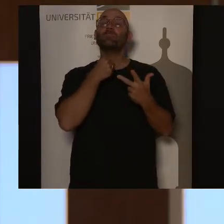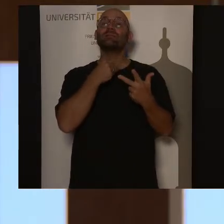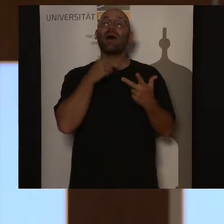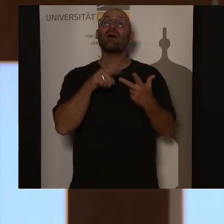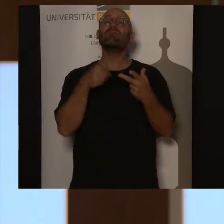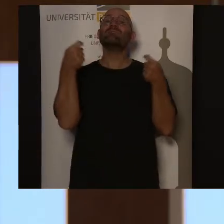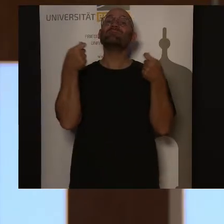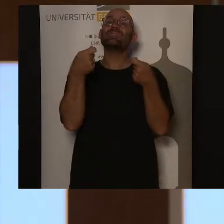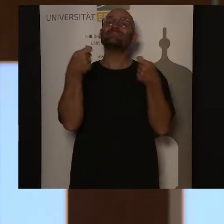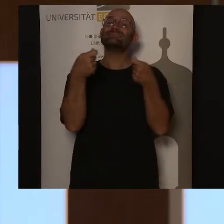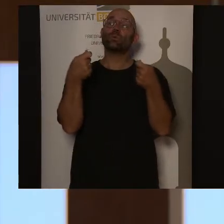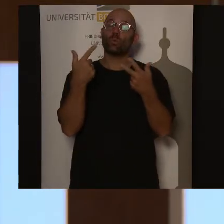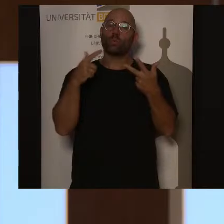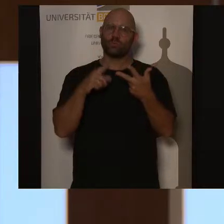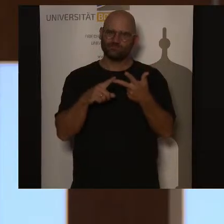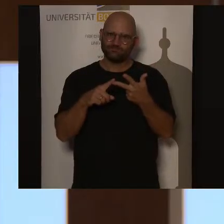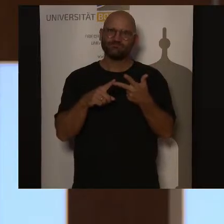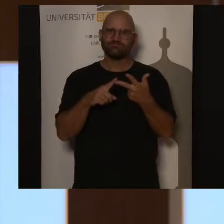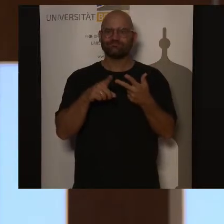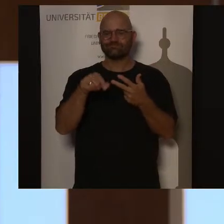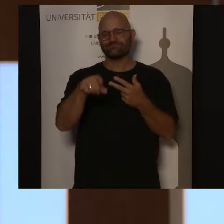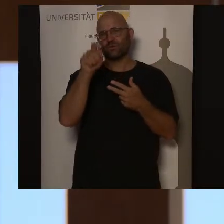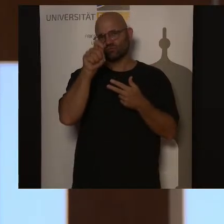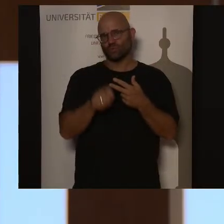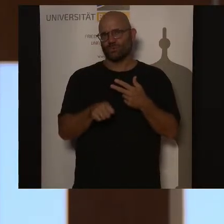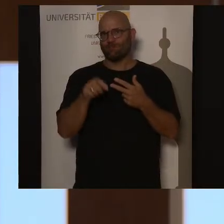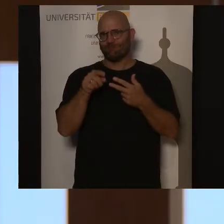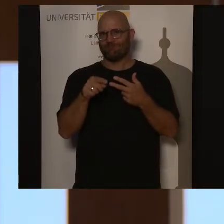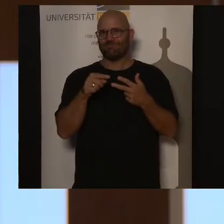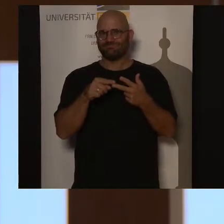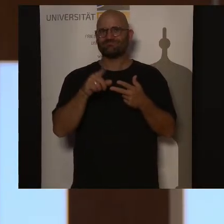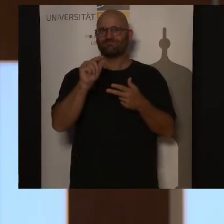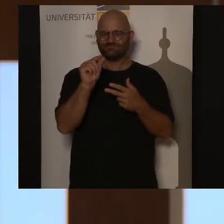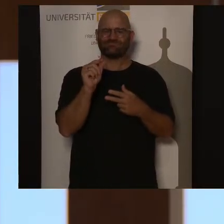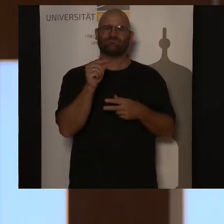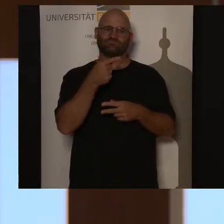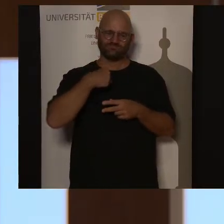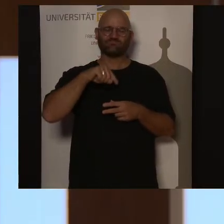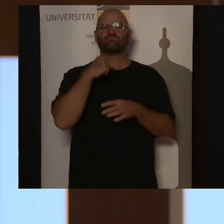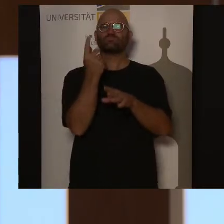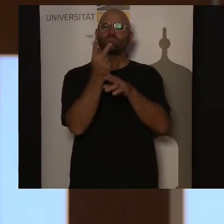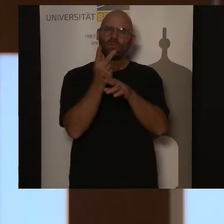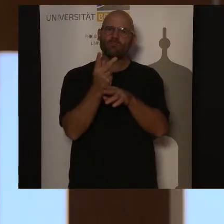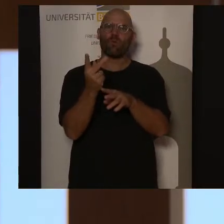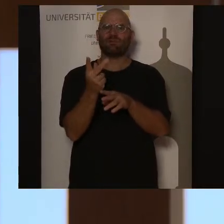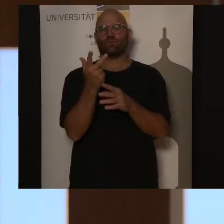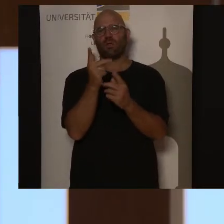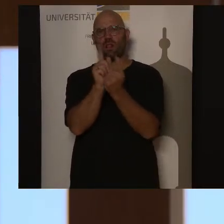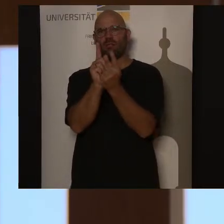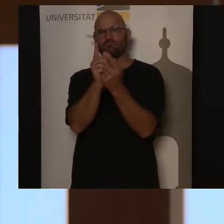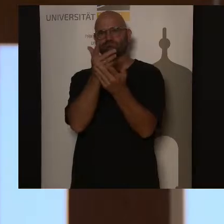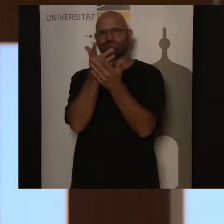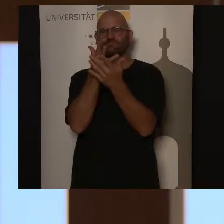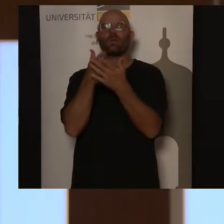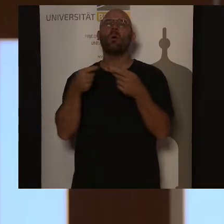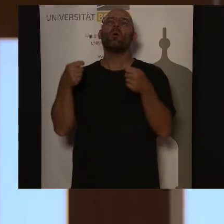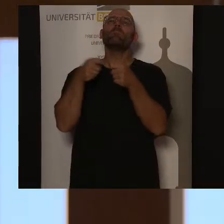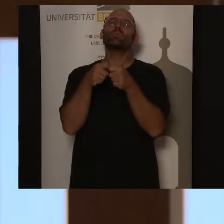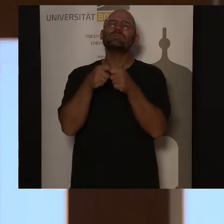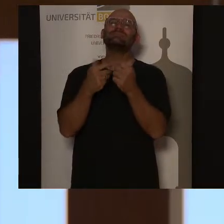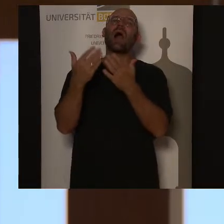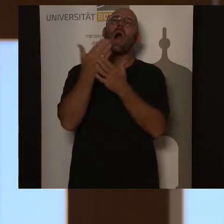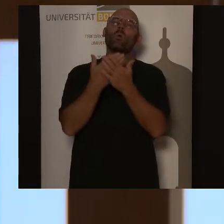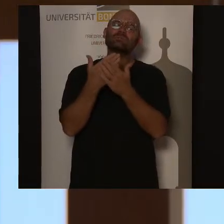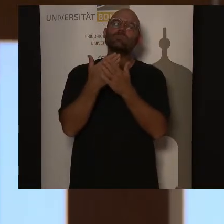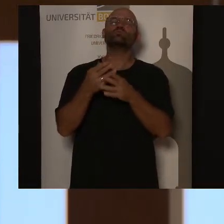And then the third requirement would be funding for your studies. We are your professional ports of